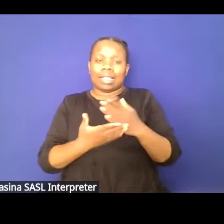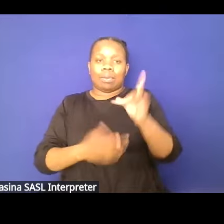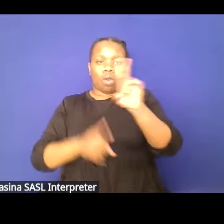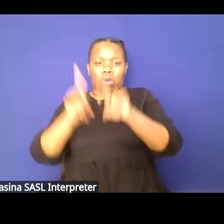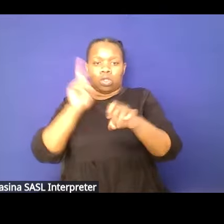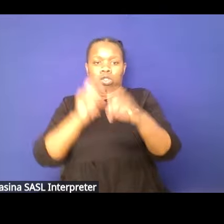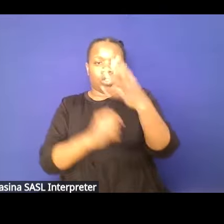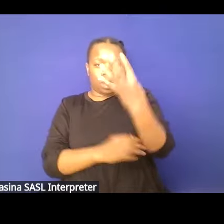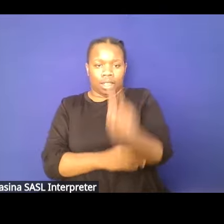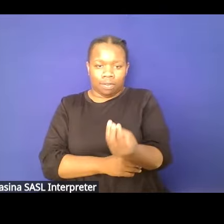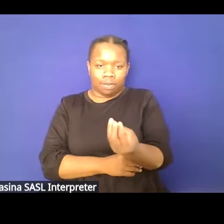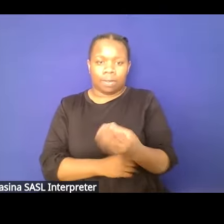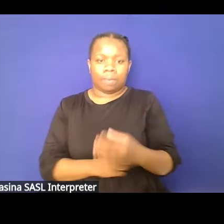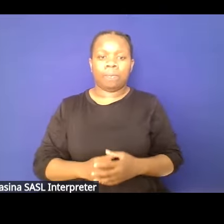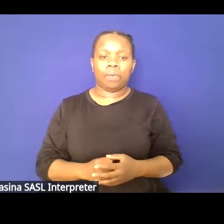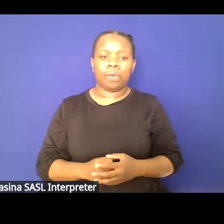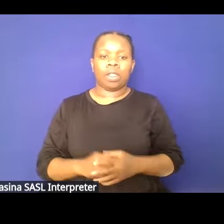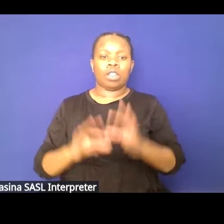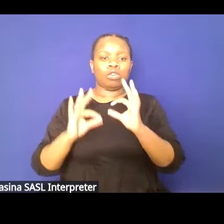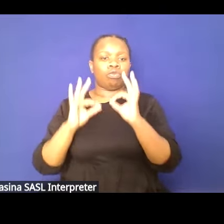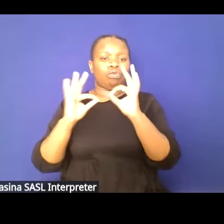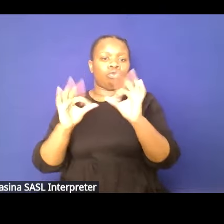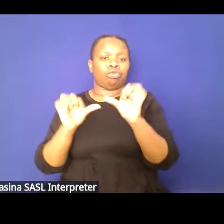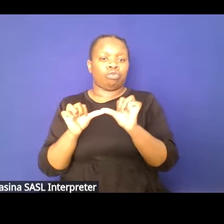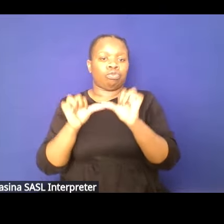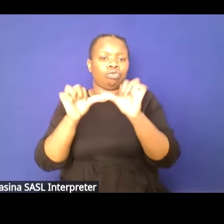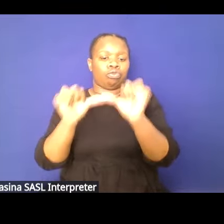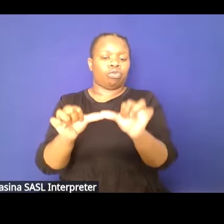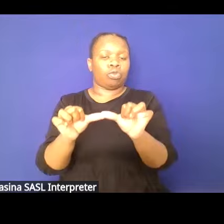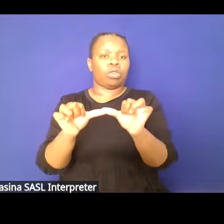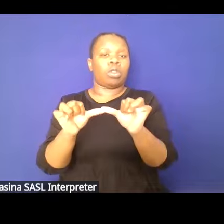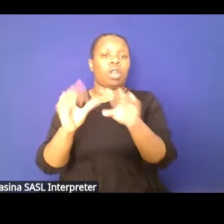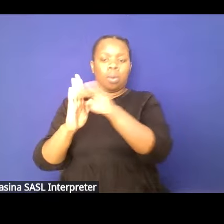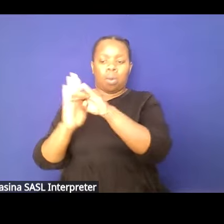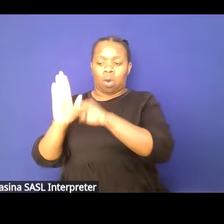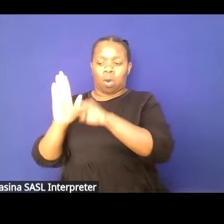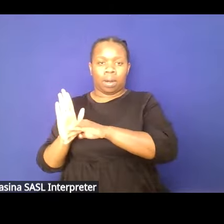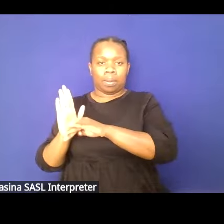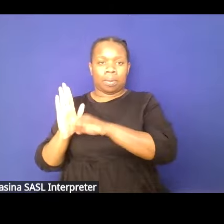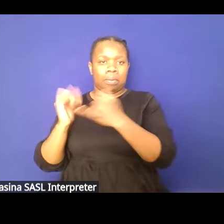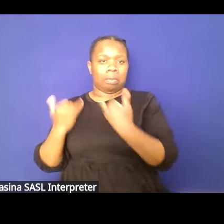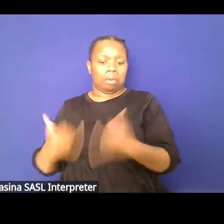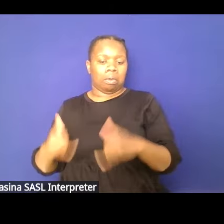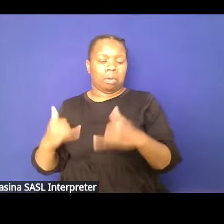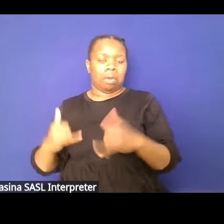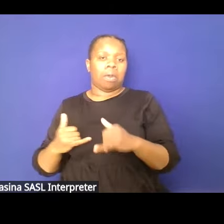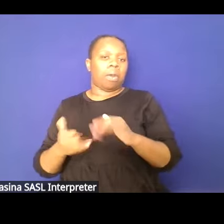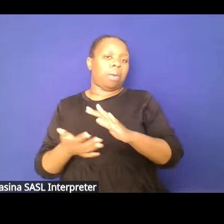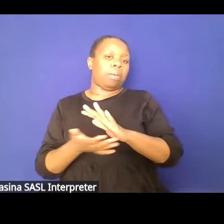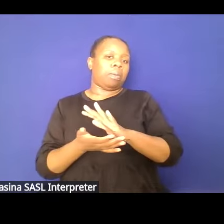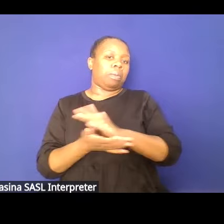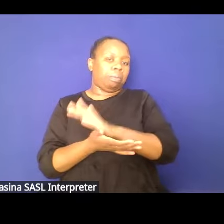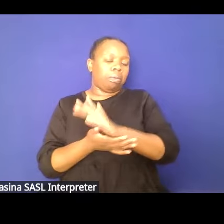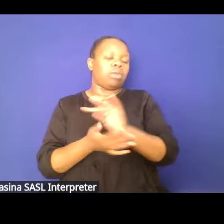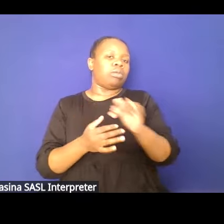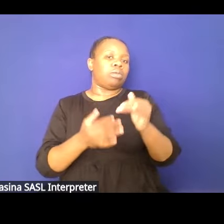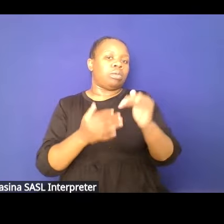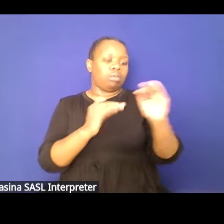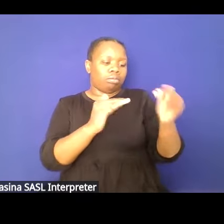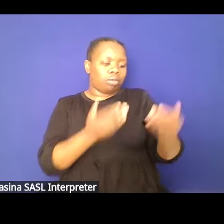posted. To officially commence our program, it is my distinct pleasure to introduce our first speaker, who will